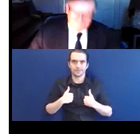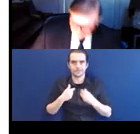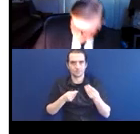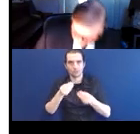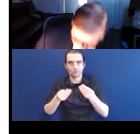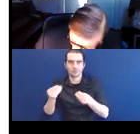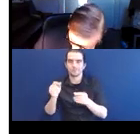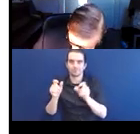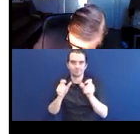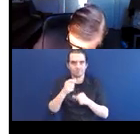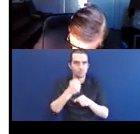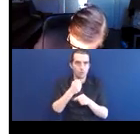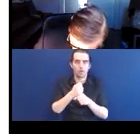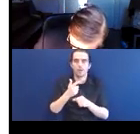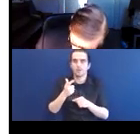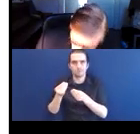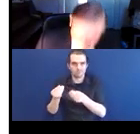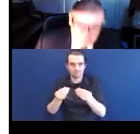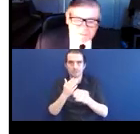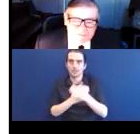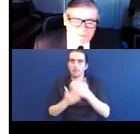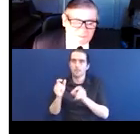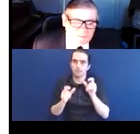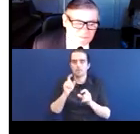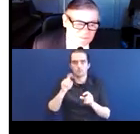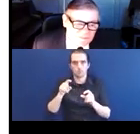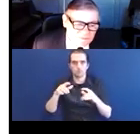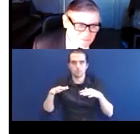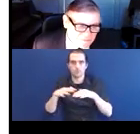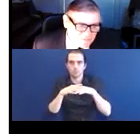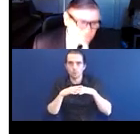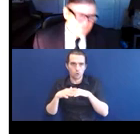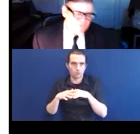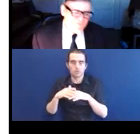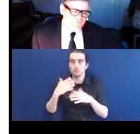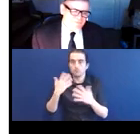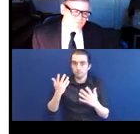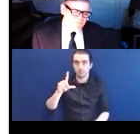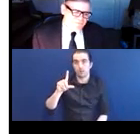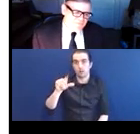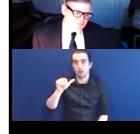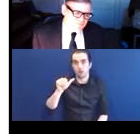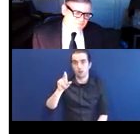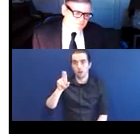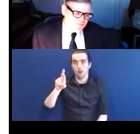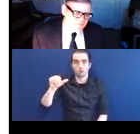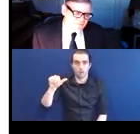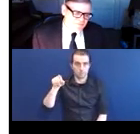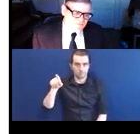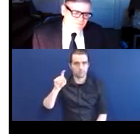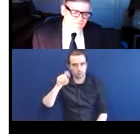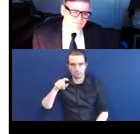Alora, there should be a network for disabled people to provide the information for updating skills when it comes to